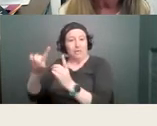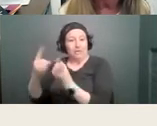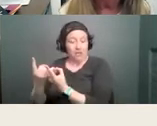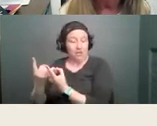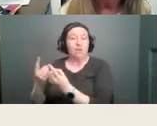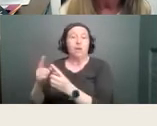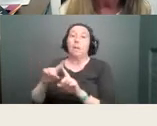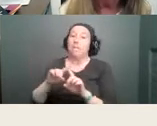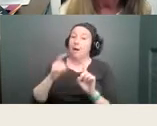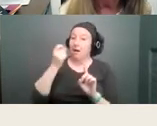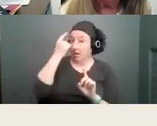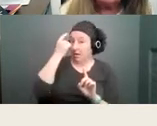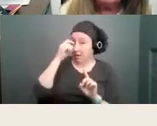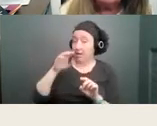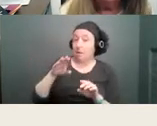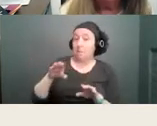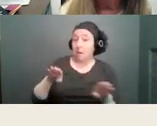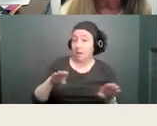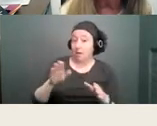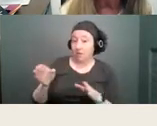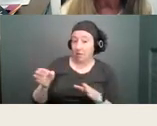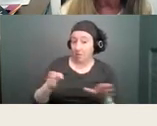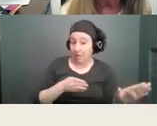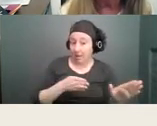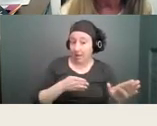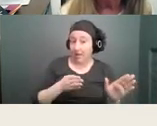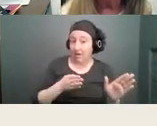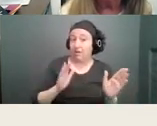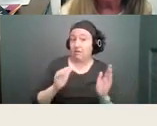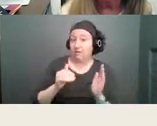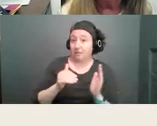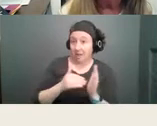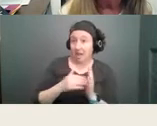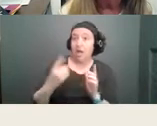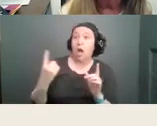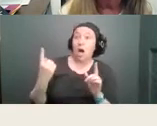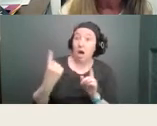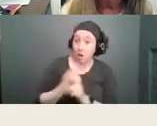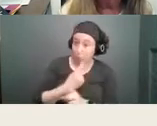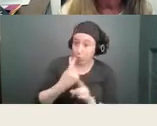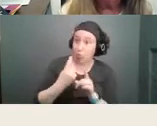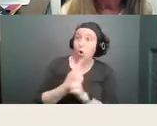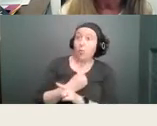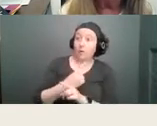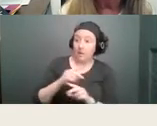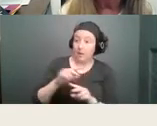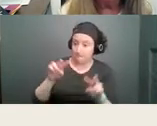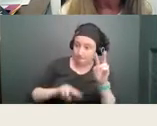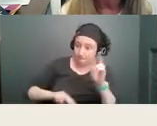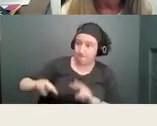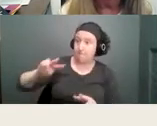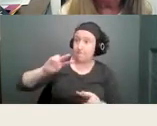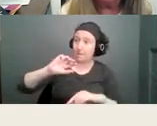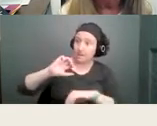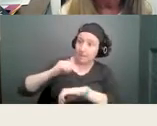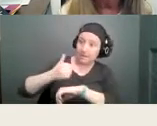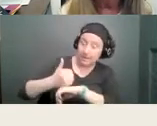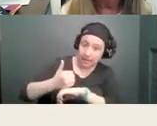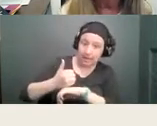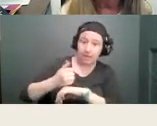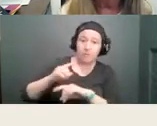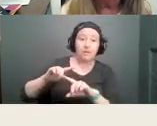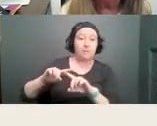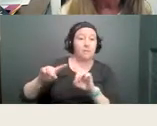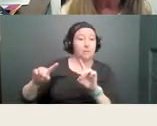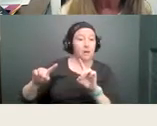behavior plan was, again, appropriately conducted and interpreted. But again, there was a lack of